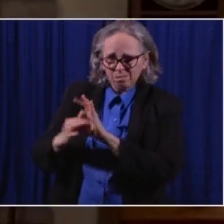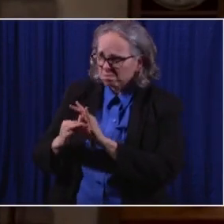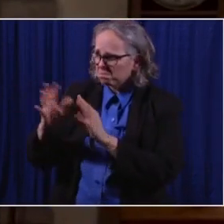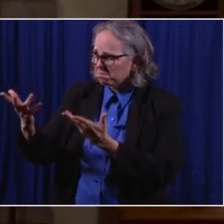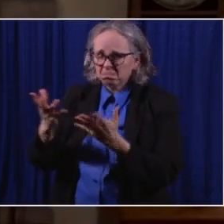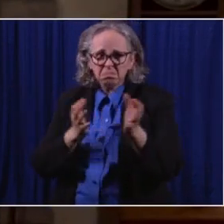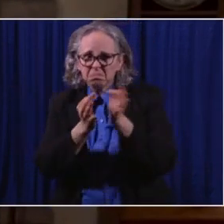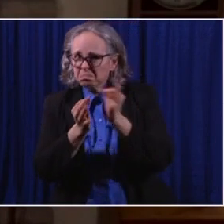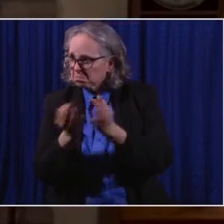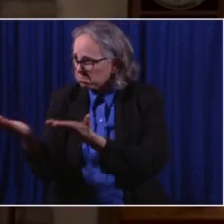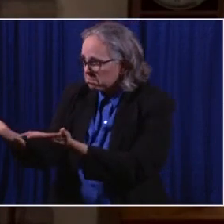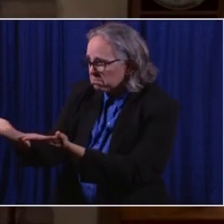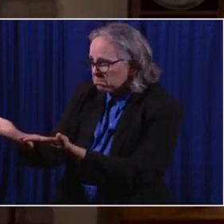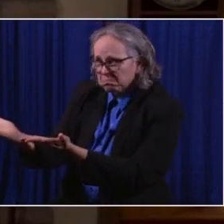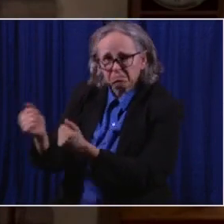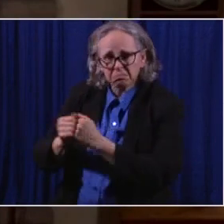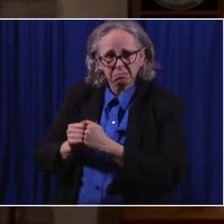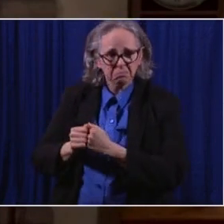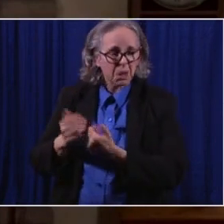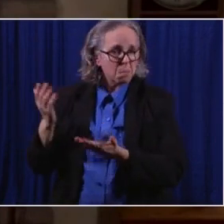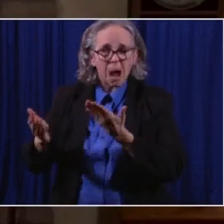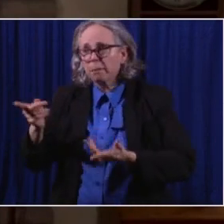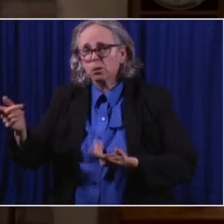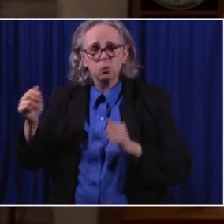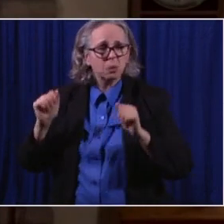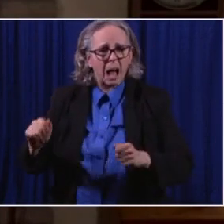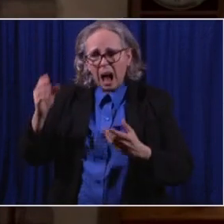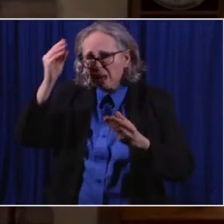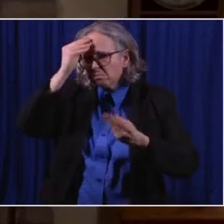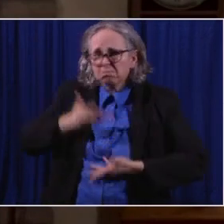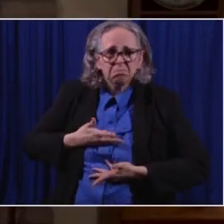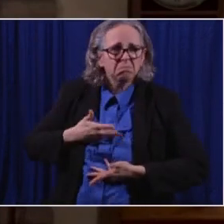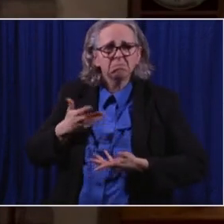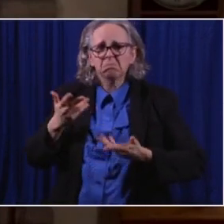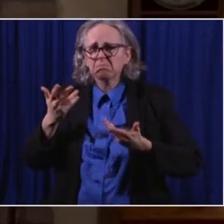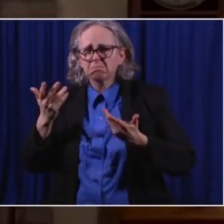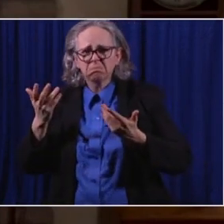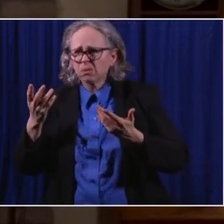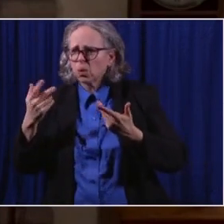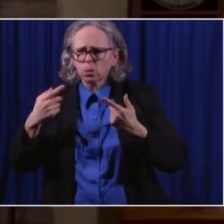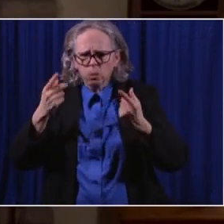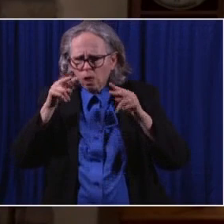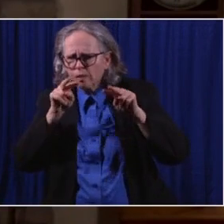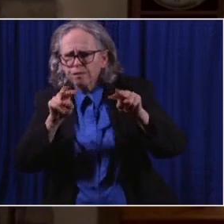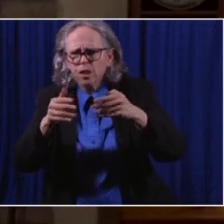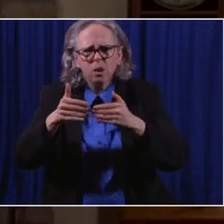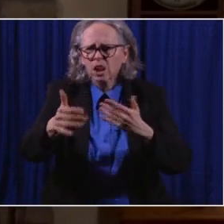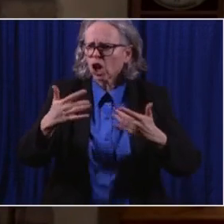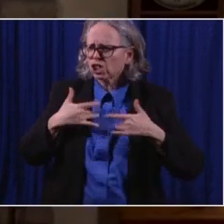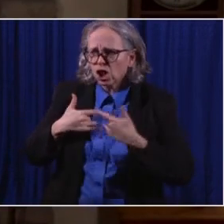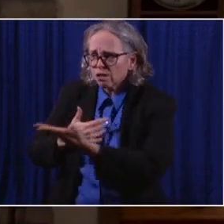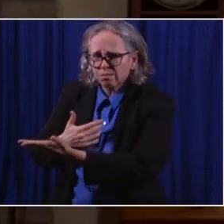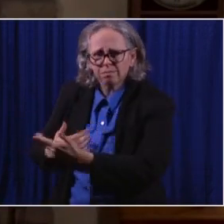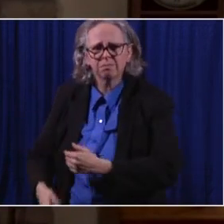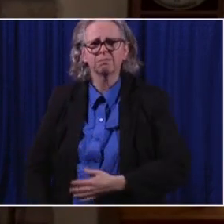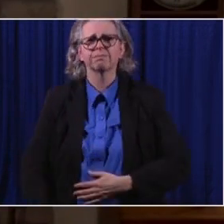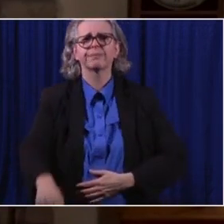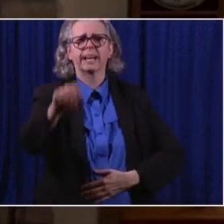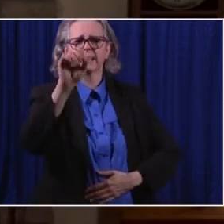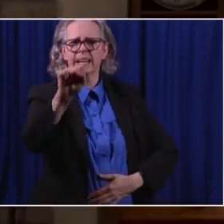a update on what we're seeing going forward and what we're concerned about. Yeah, thank you, Governor. As